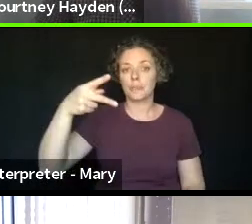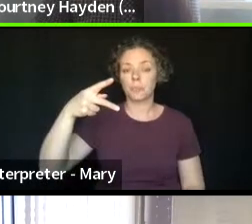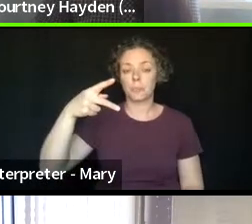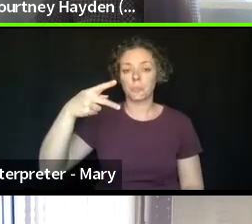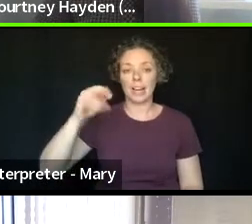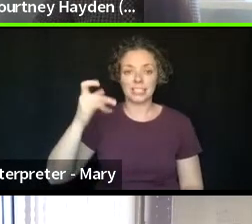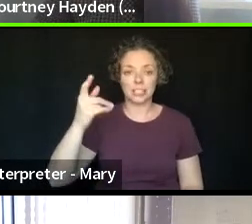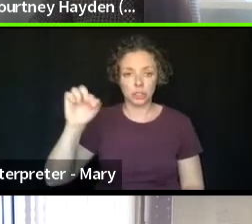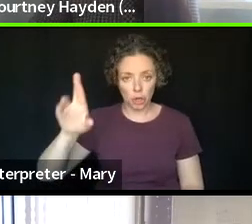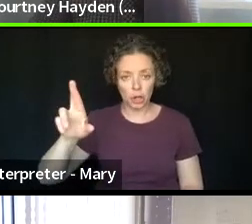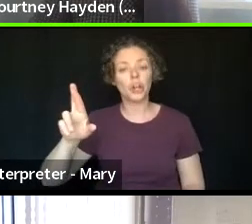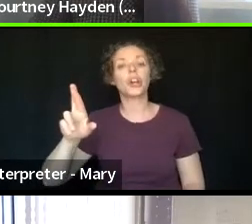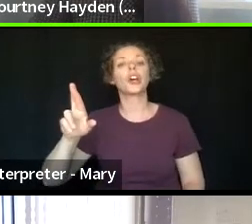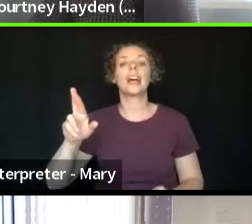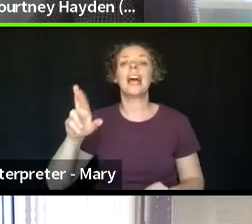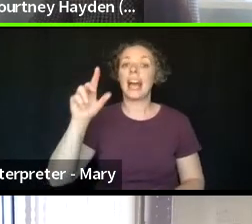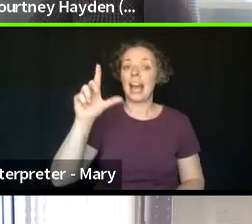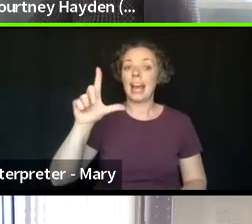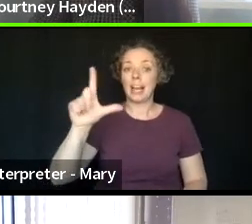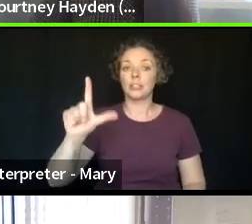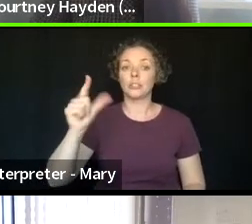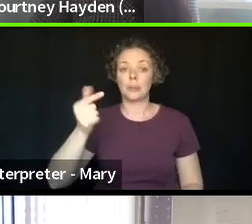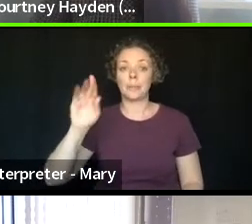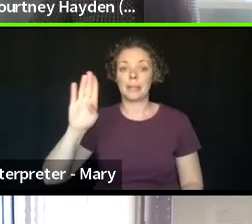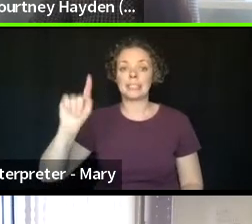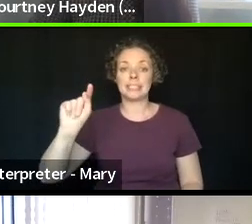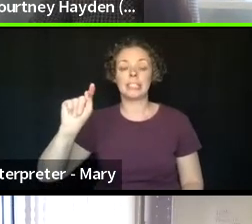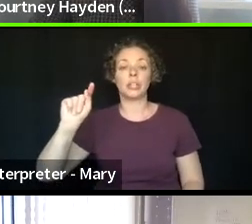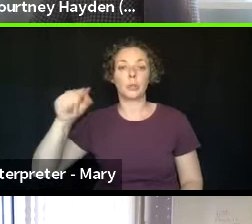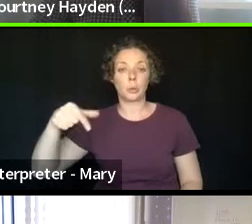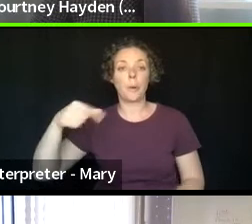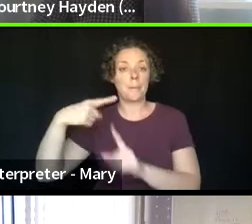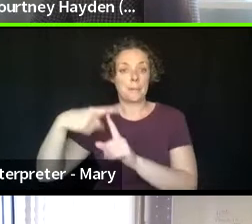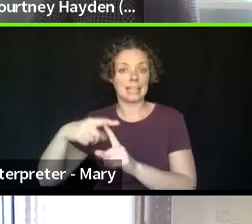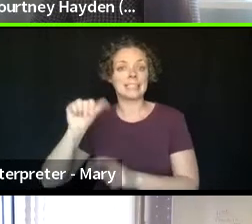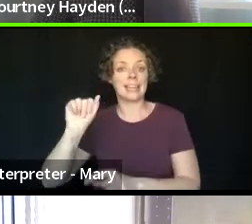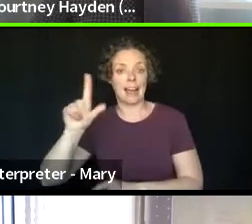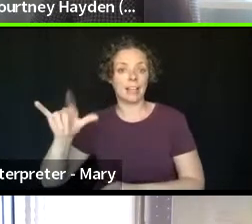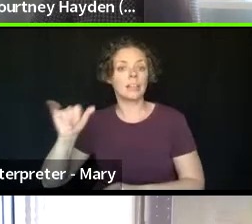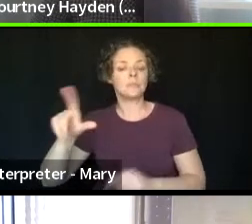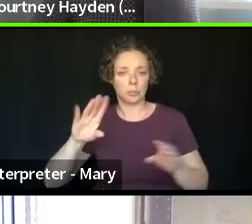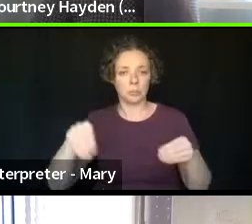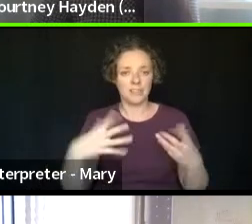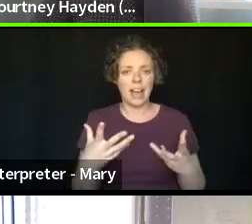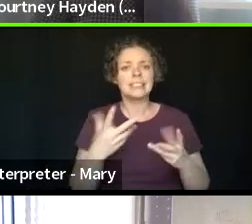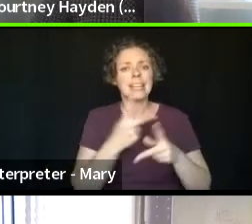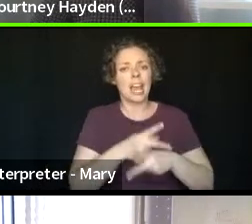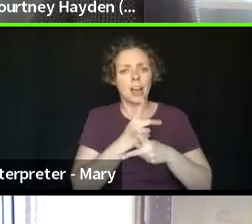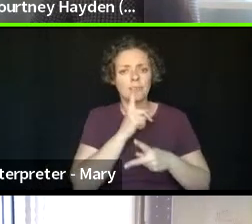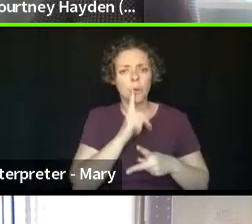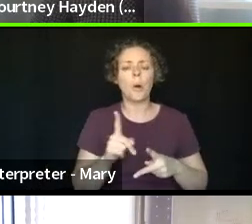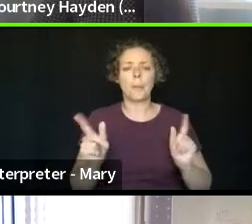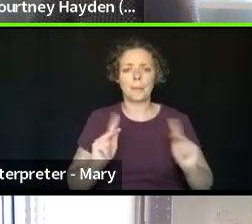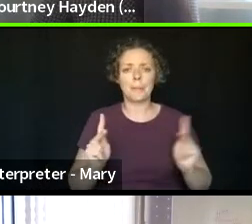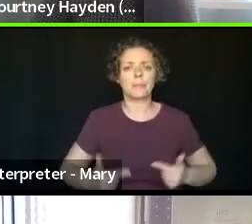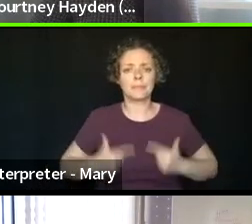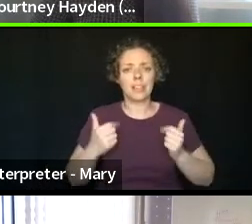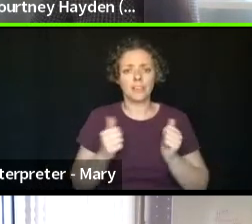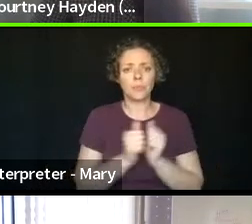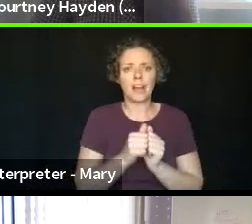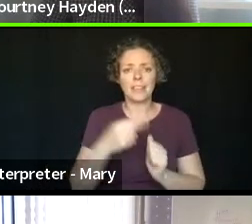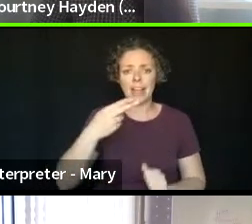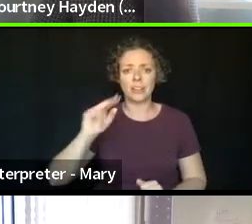specialist and an LGBTQ+ ally. She provides care to people living with HIV, PEP and PrEP, trans-affirming